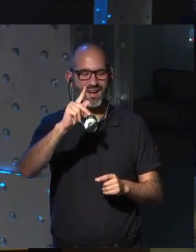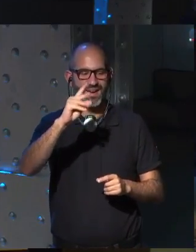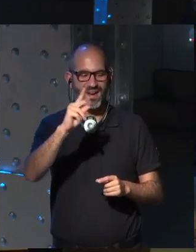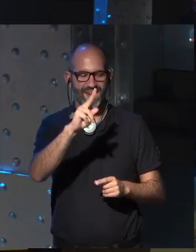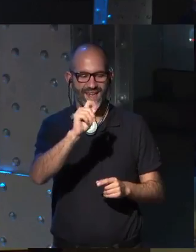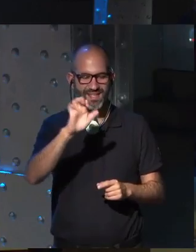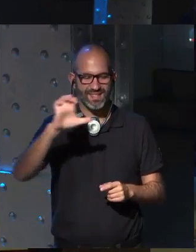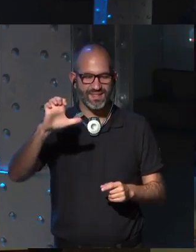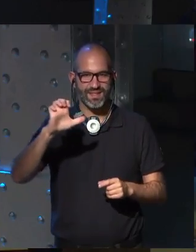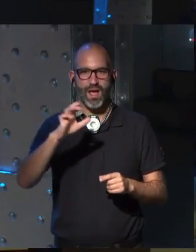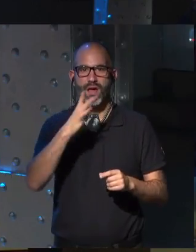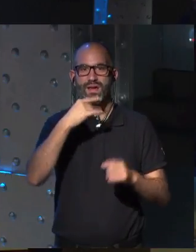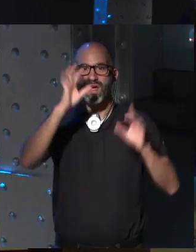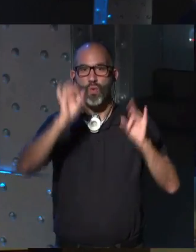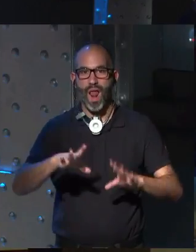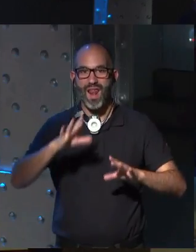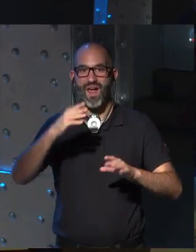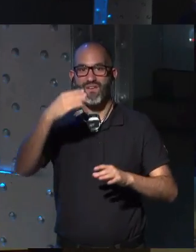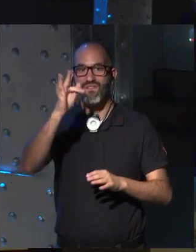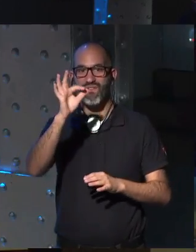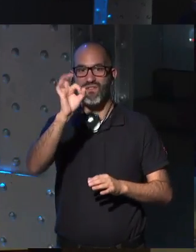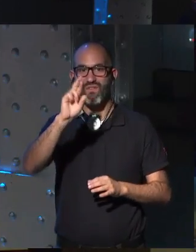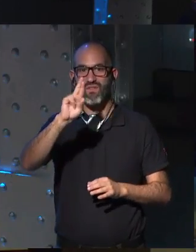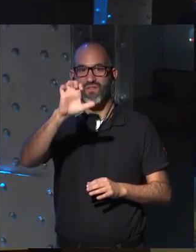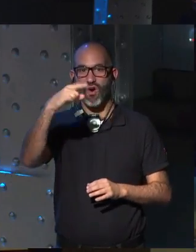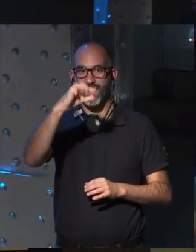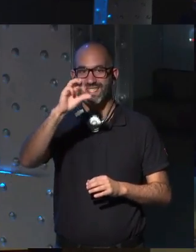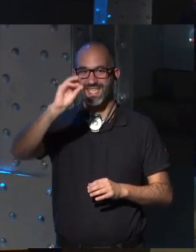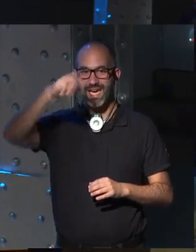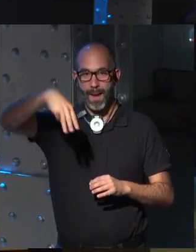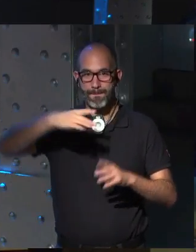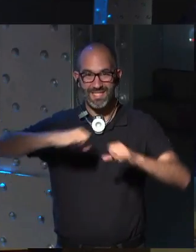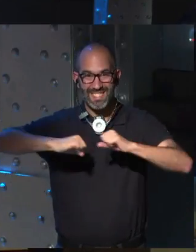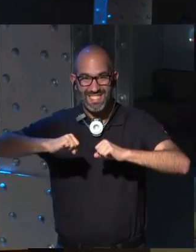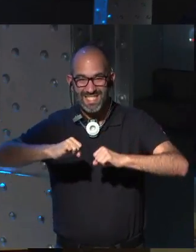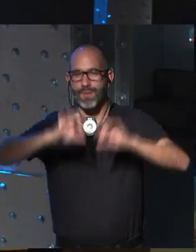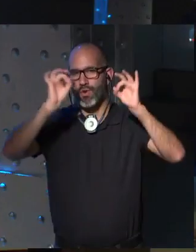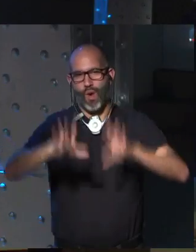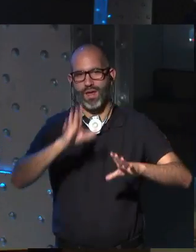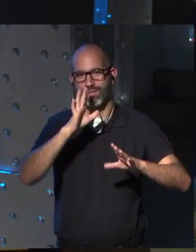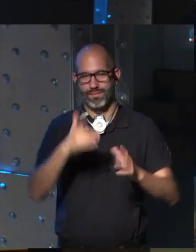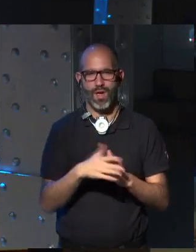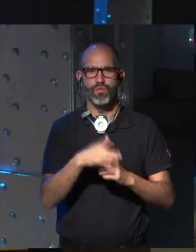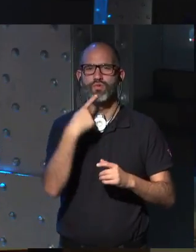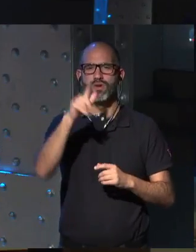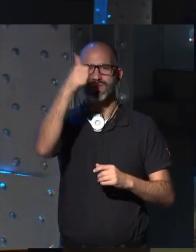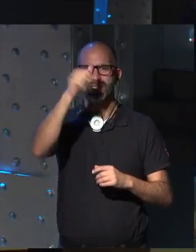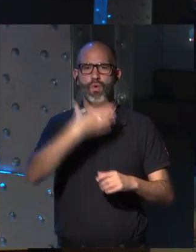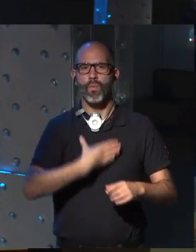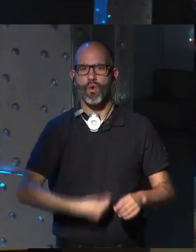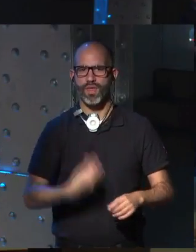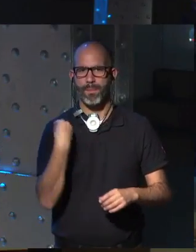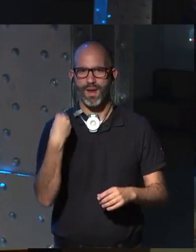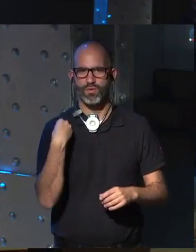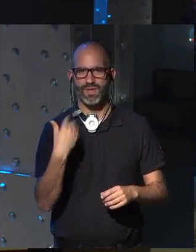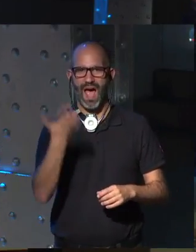recordings, just being there, like Forrest Gump, but being me, okay? I have a question from Murcia in